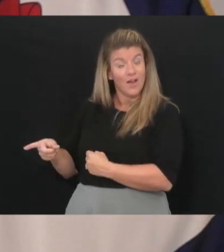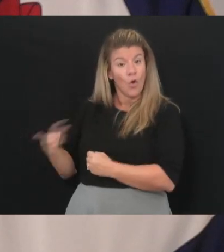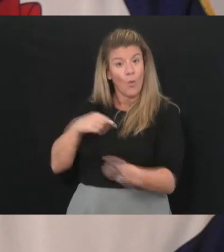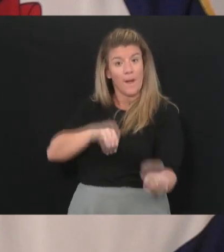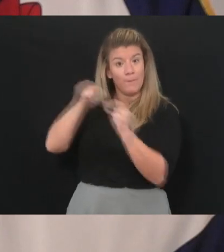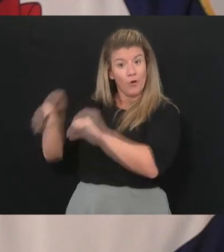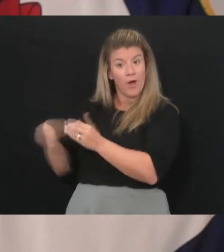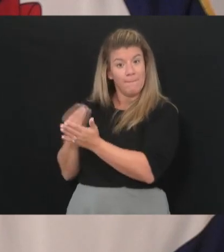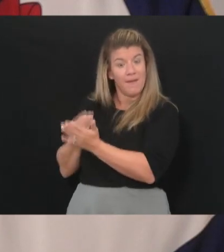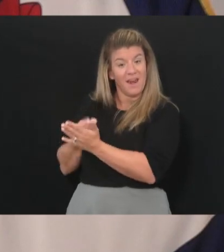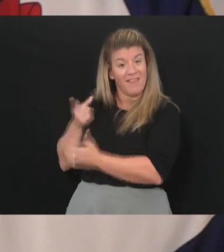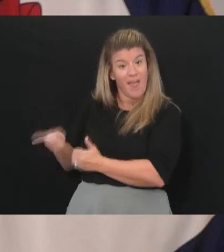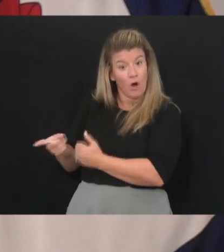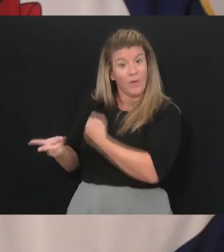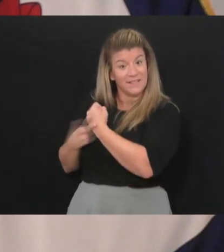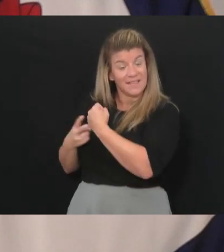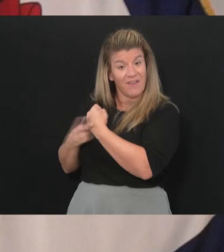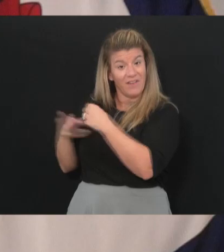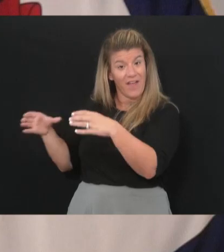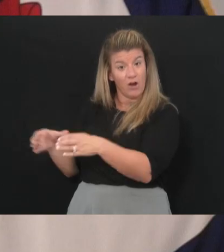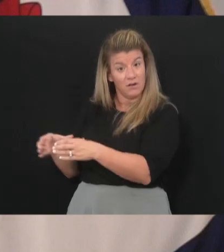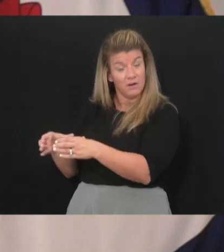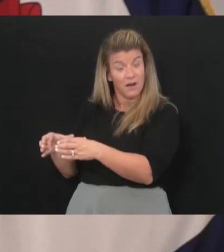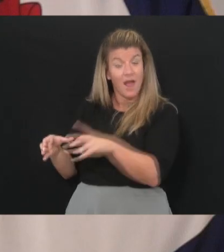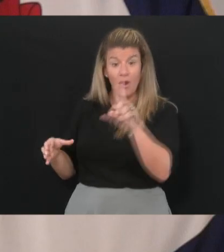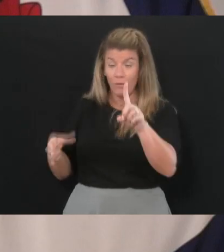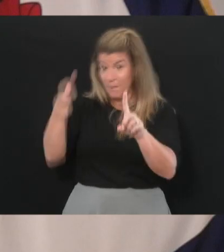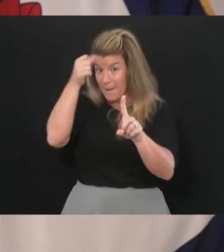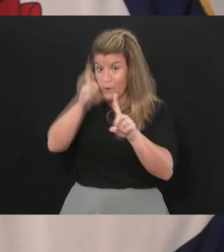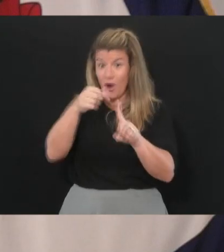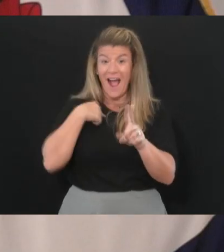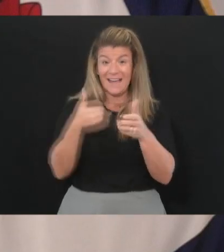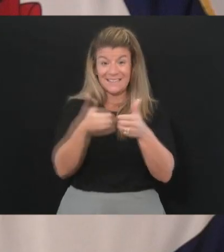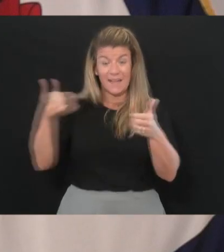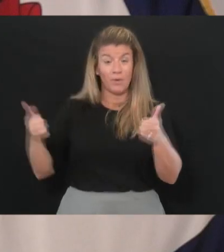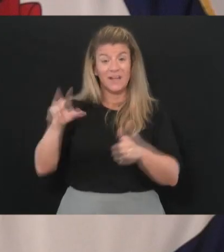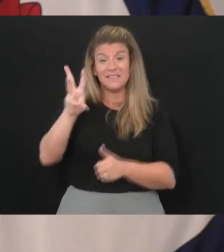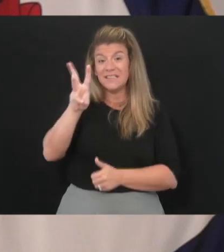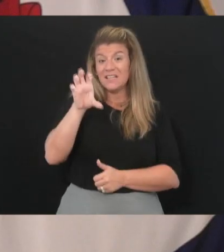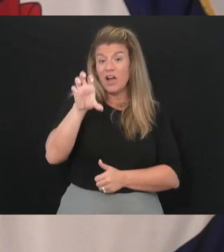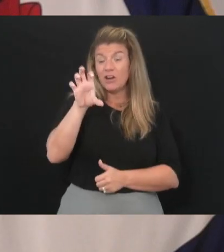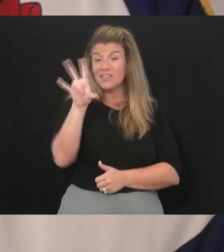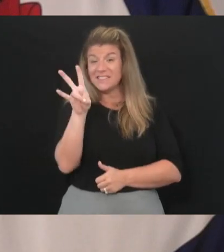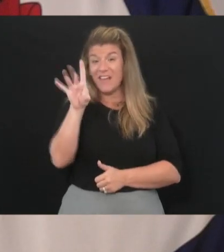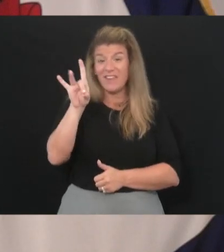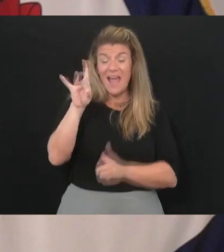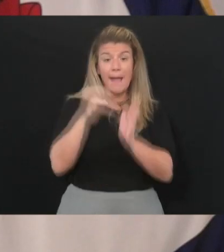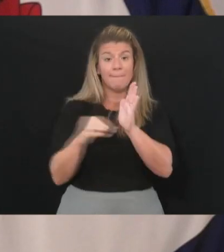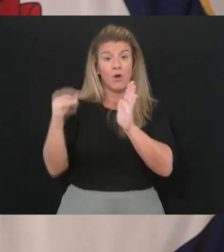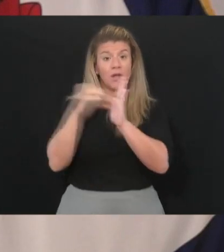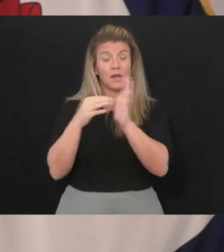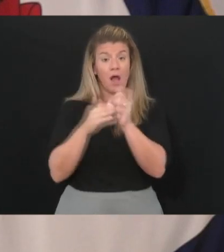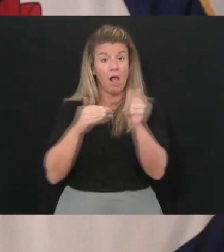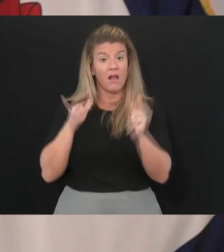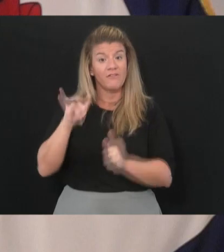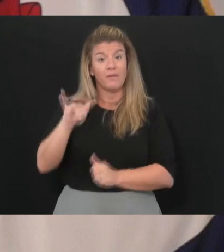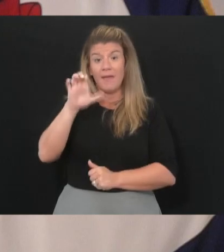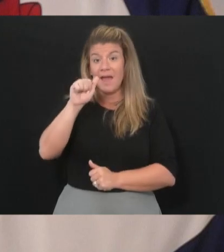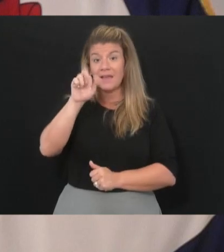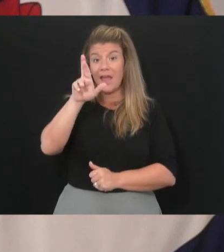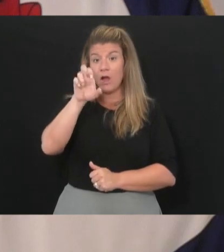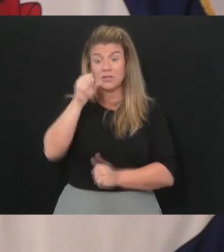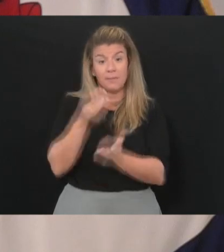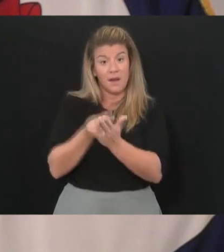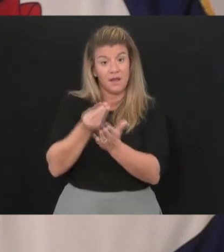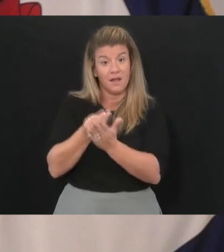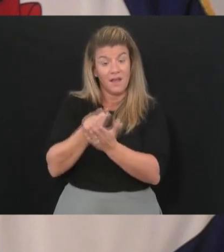money. Do you remember when I set aside $678 million of the CARES money for